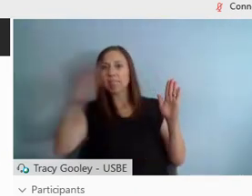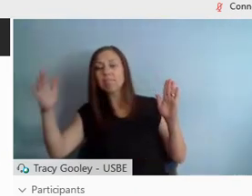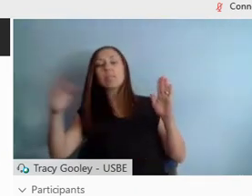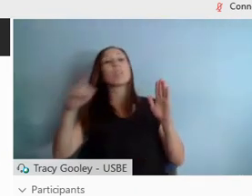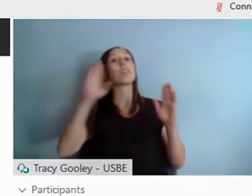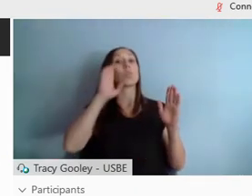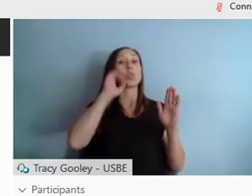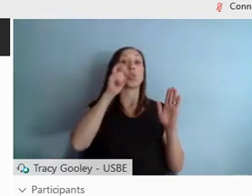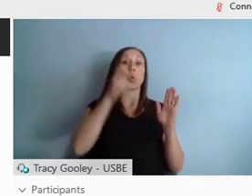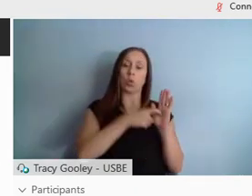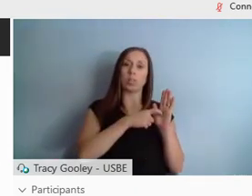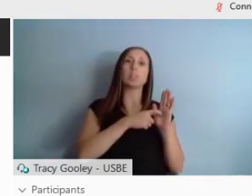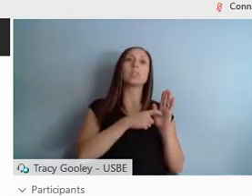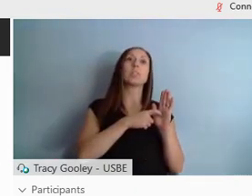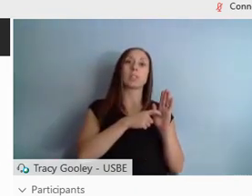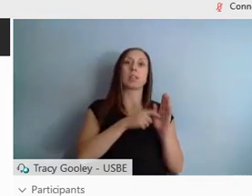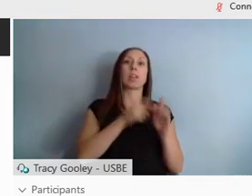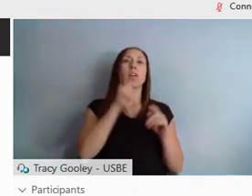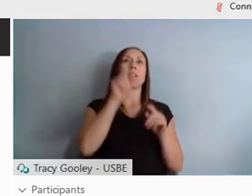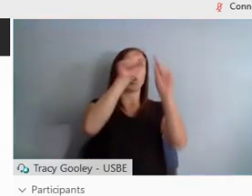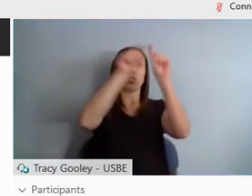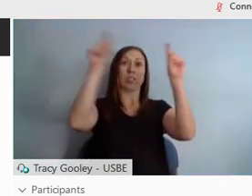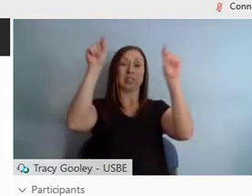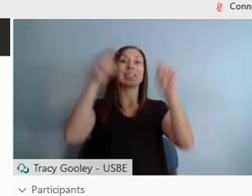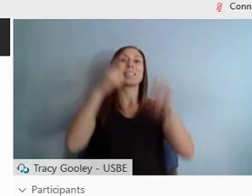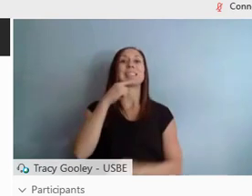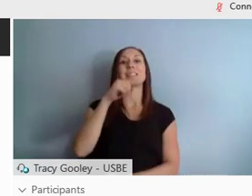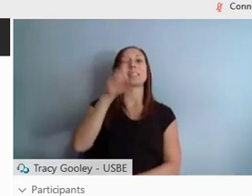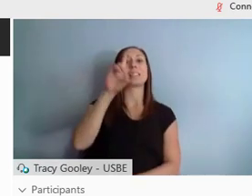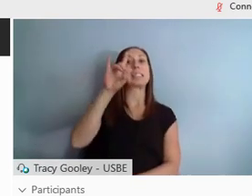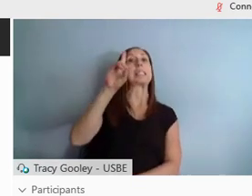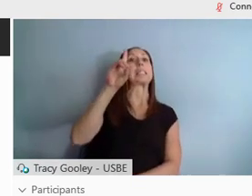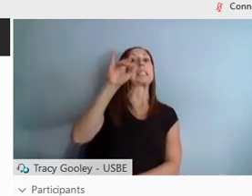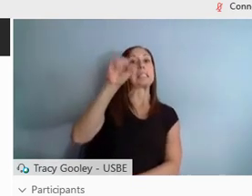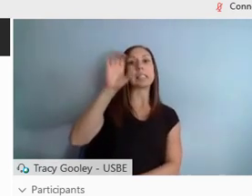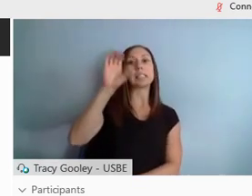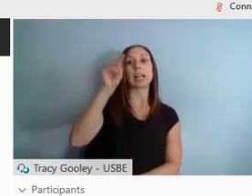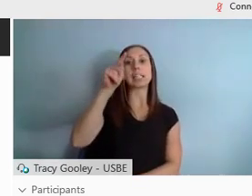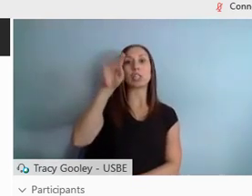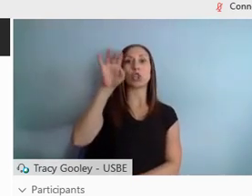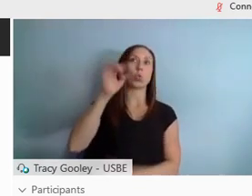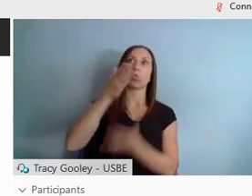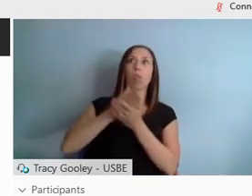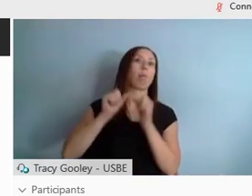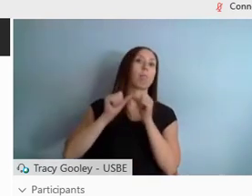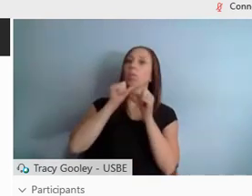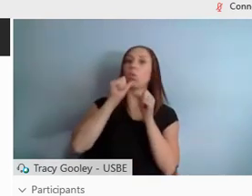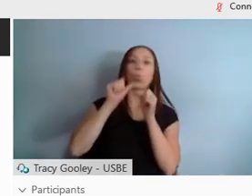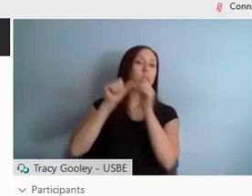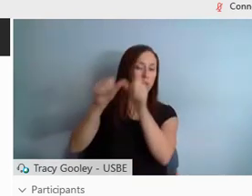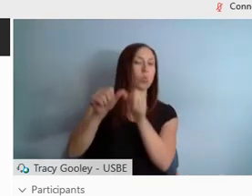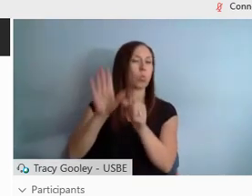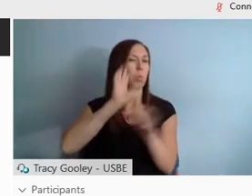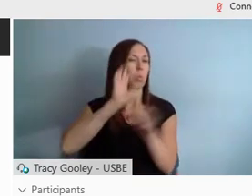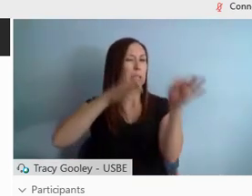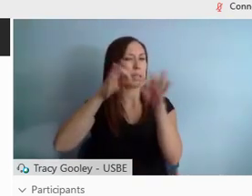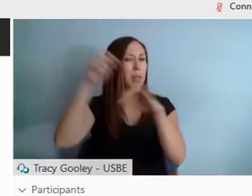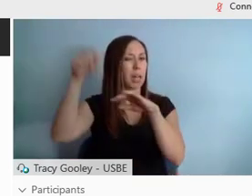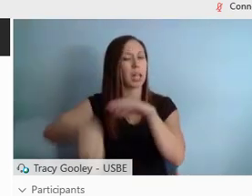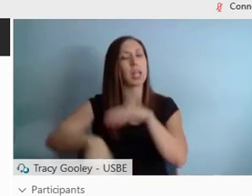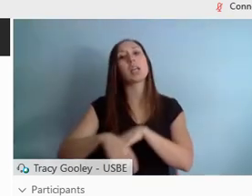question, there's a discontinue rule that applies, and we'll talk about that in just a second. So display the materials for the